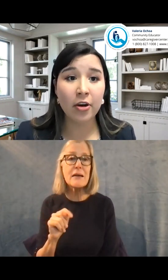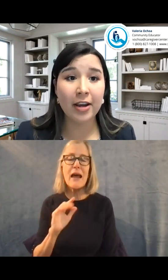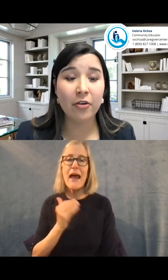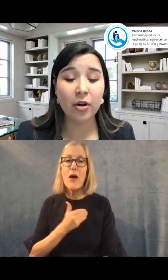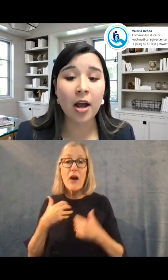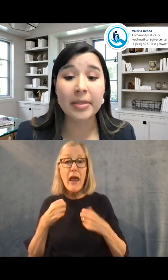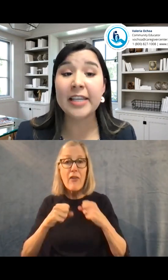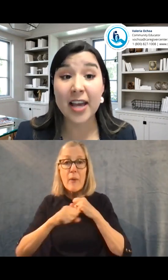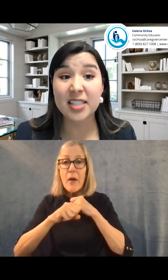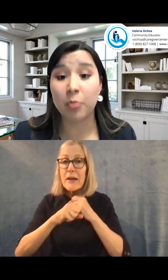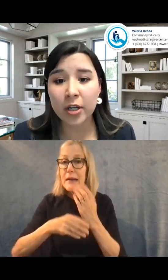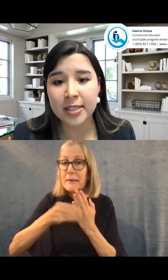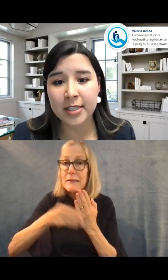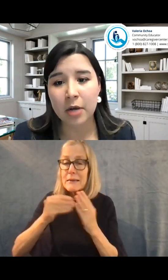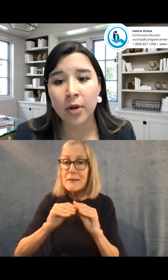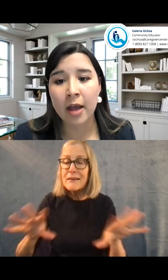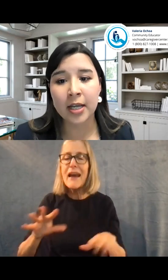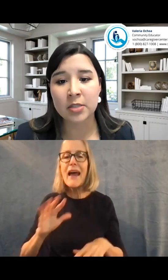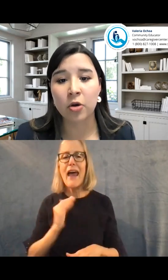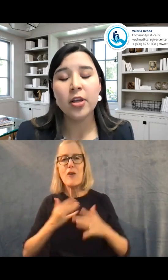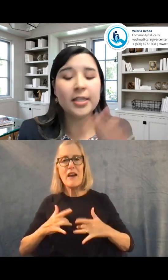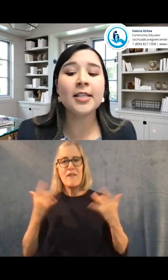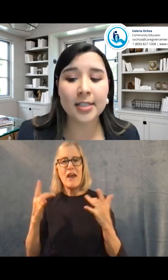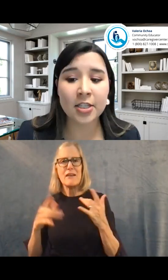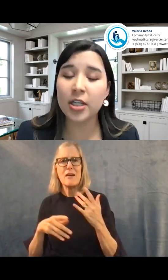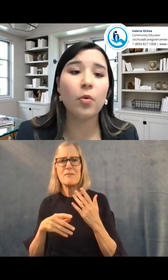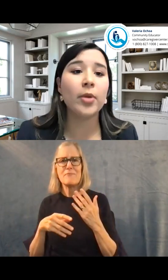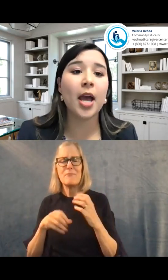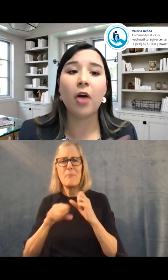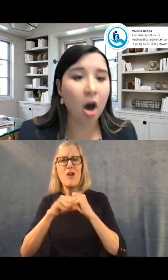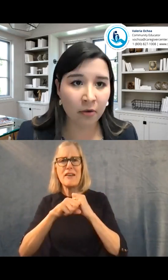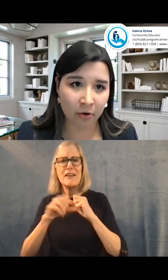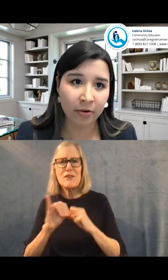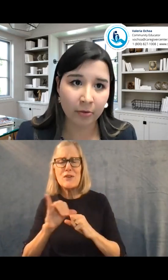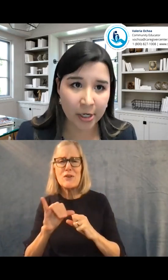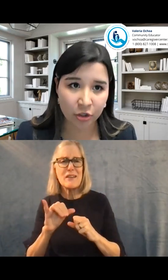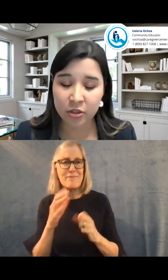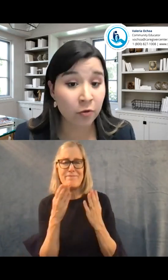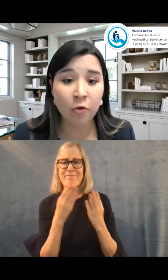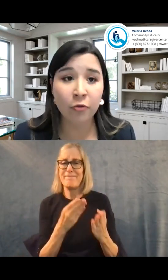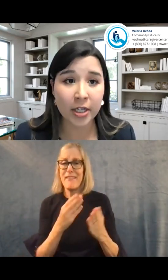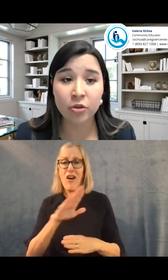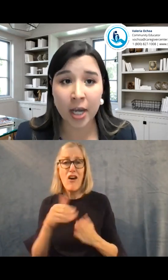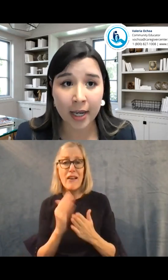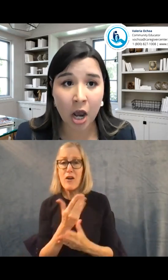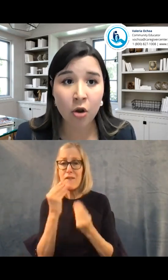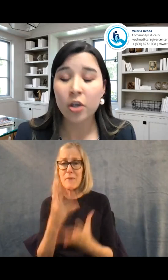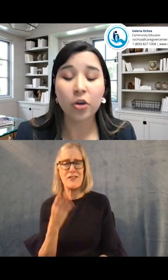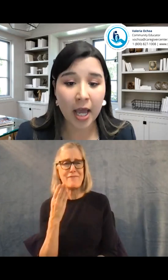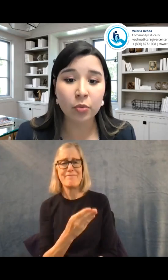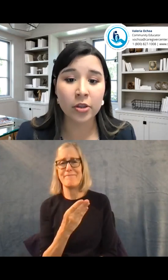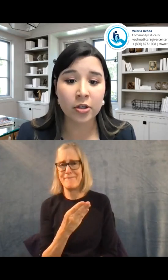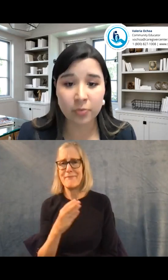our caregiver events bulletins that we're having as well. This is essentially where we have all of our information. So feel free to check it